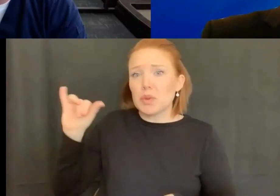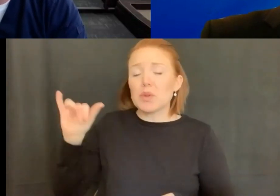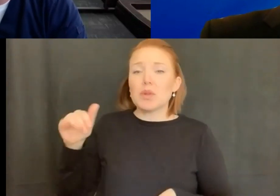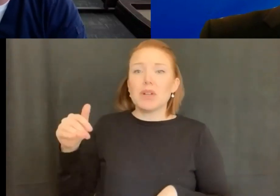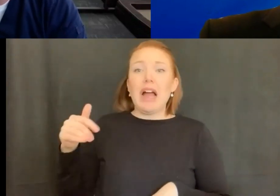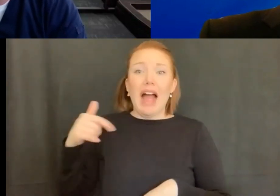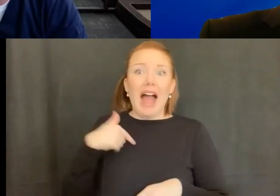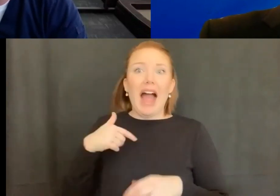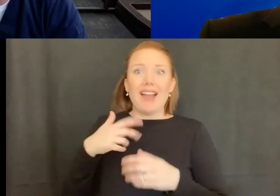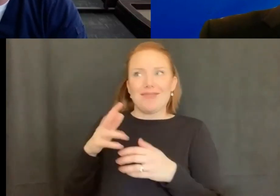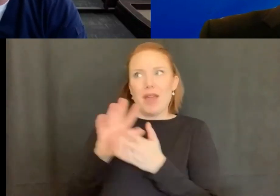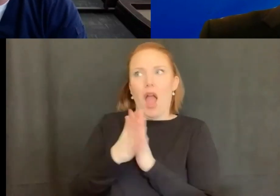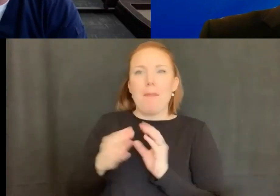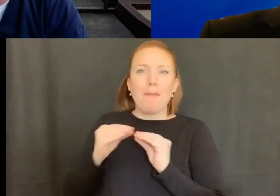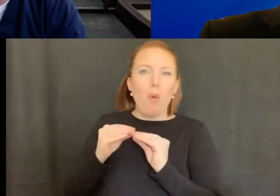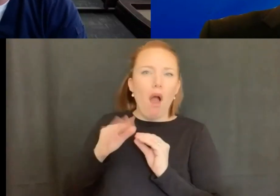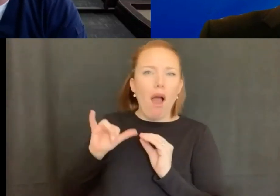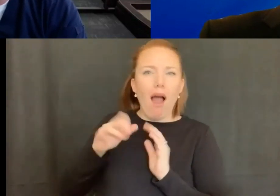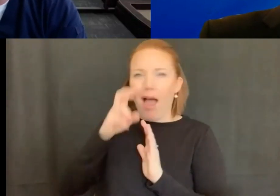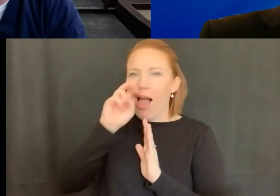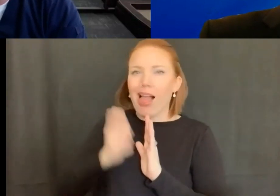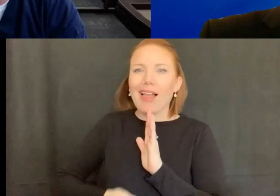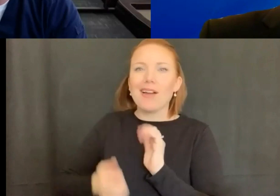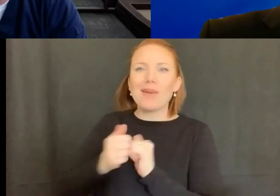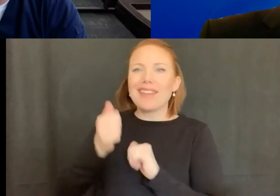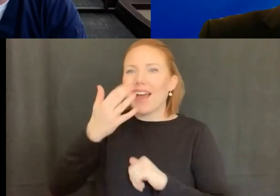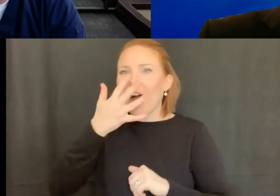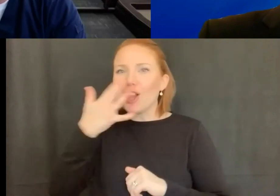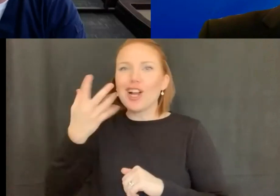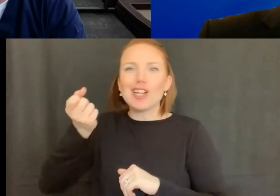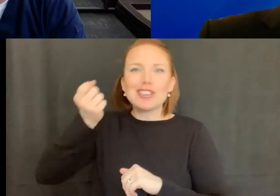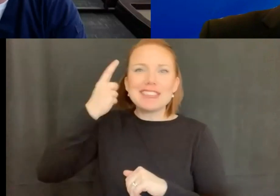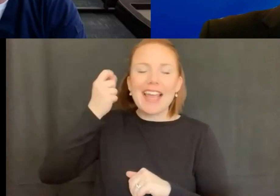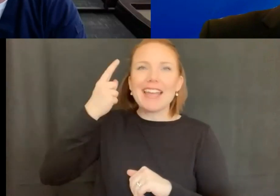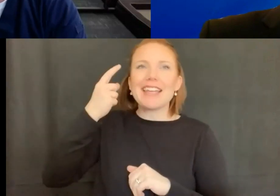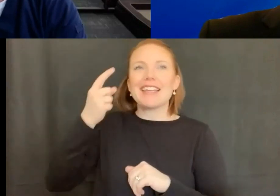more into that in the last few years in my clinical practice, is understanding,